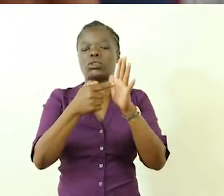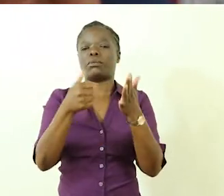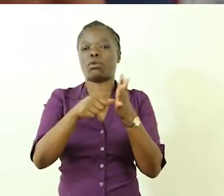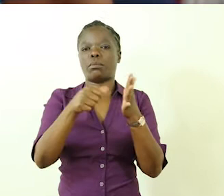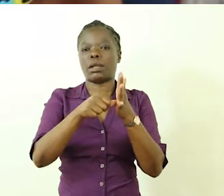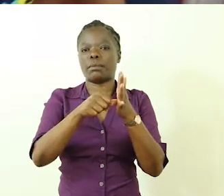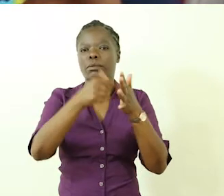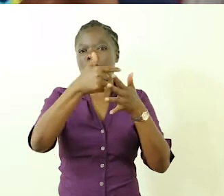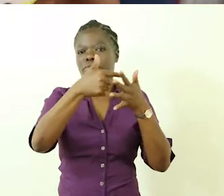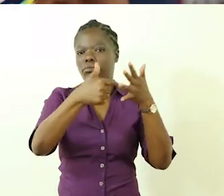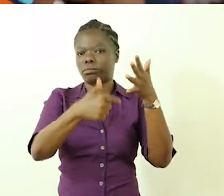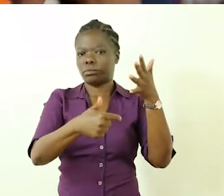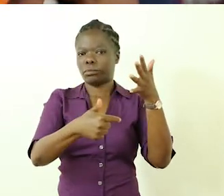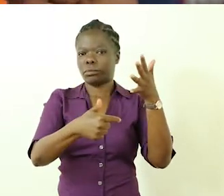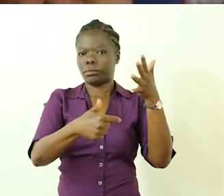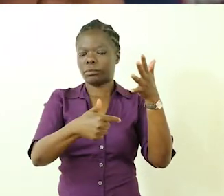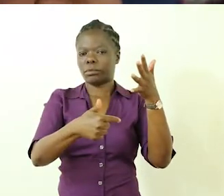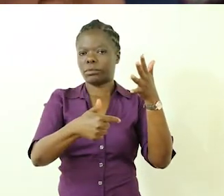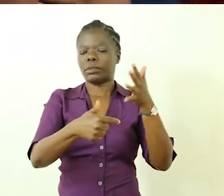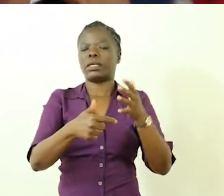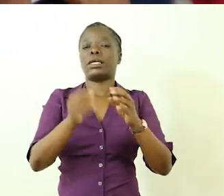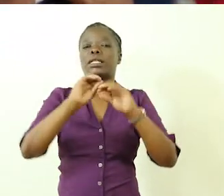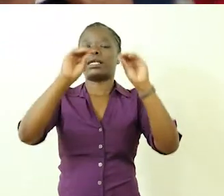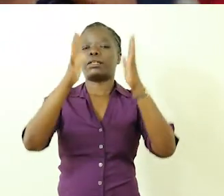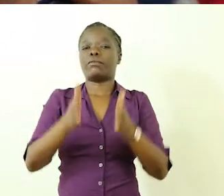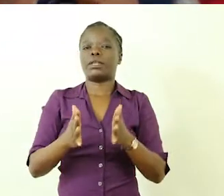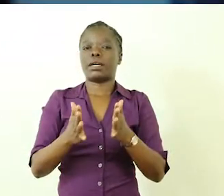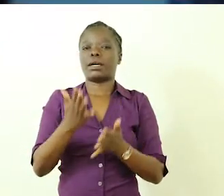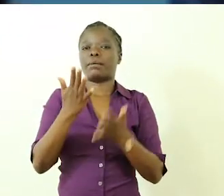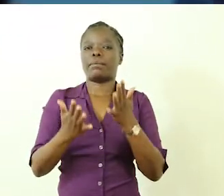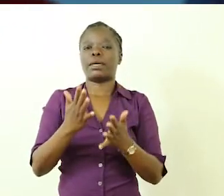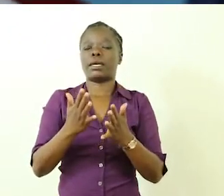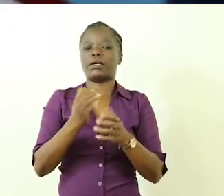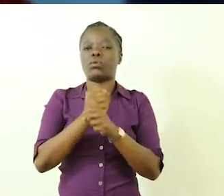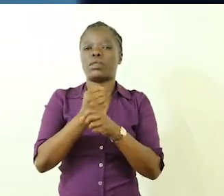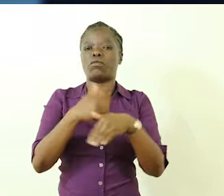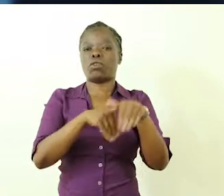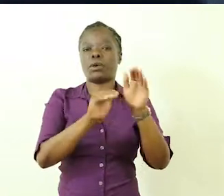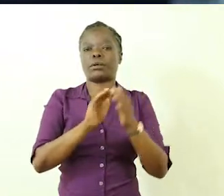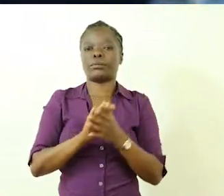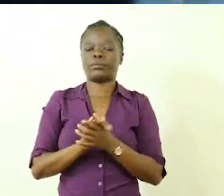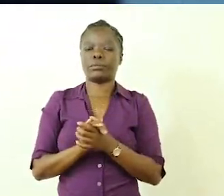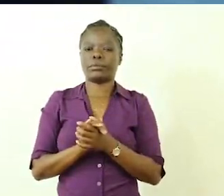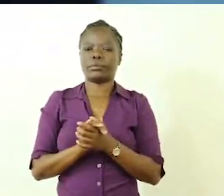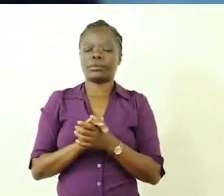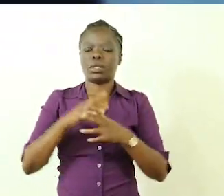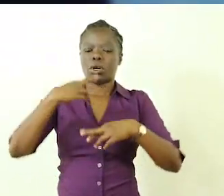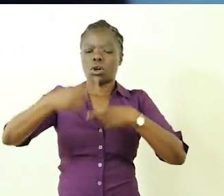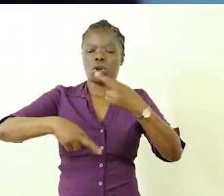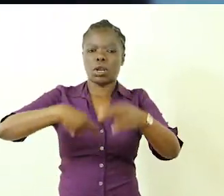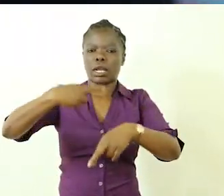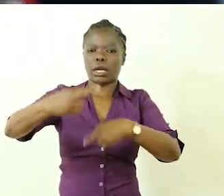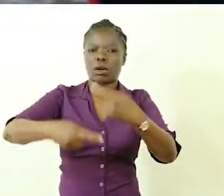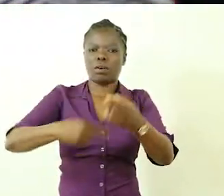shows difficulties in doing the above, the intervener may do the following.